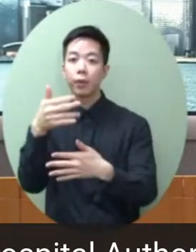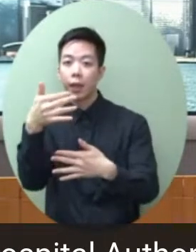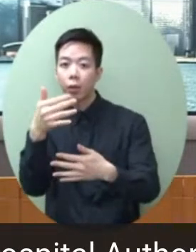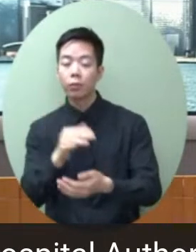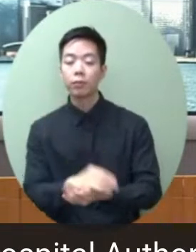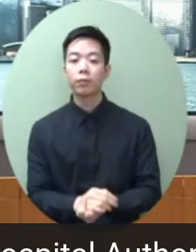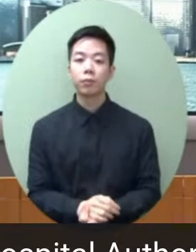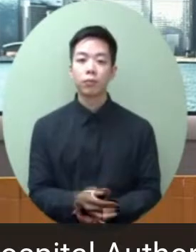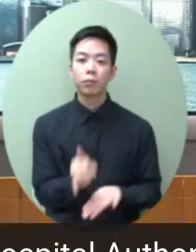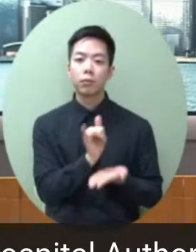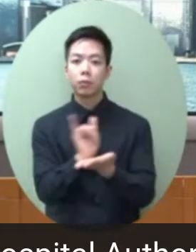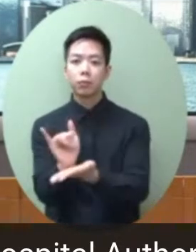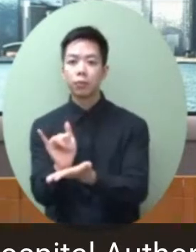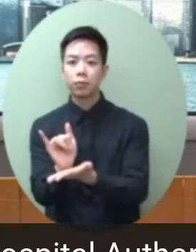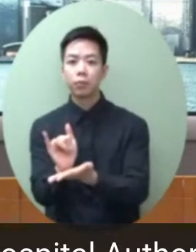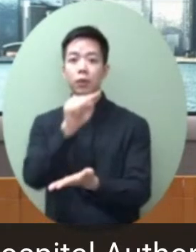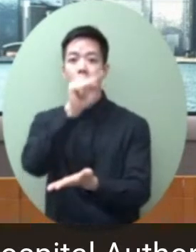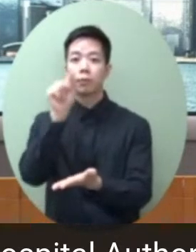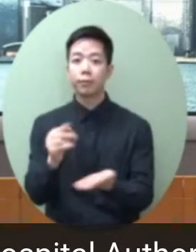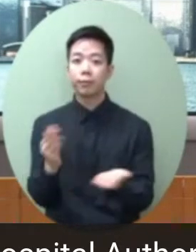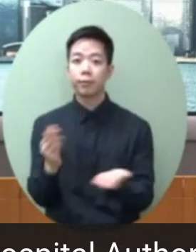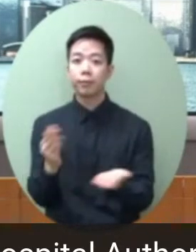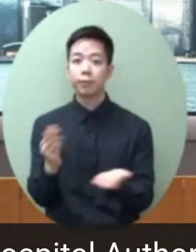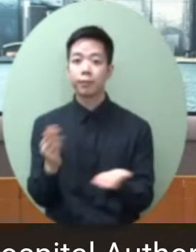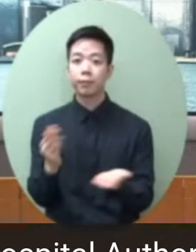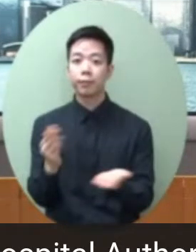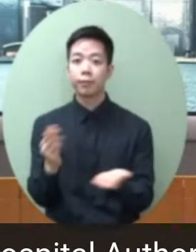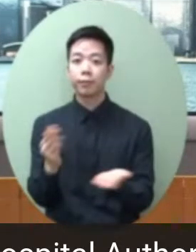she admitted to hospital? What was